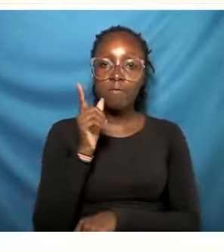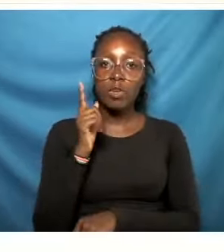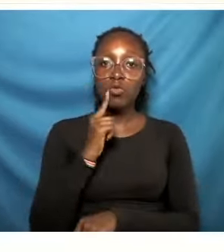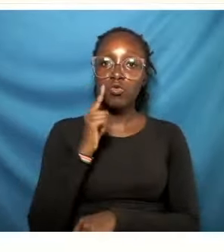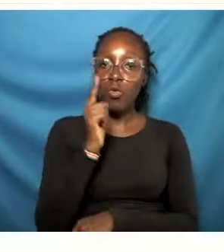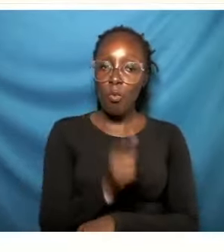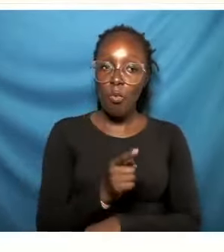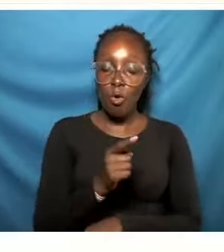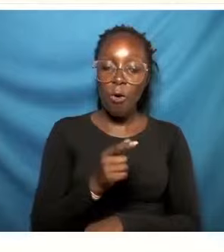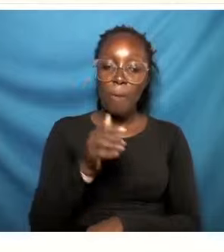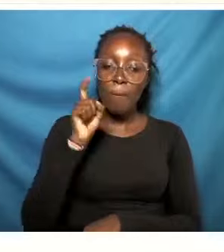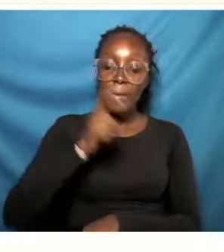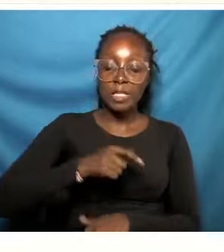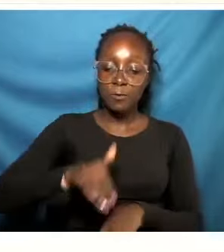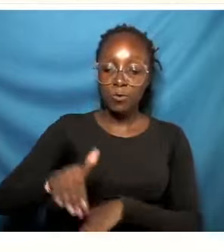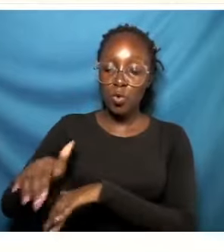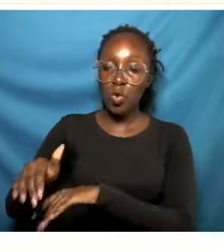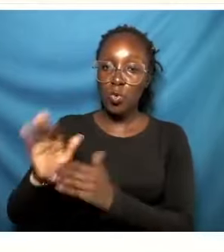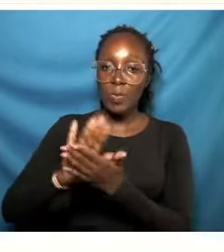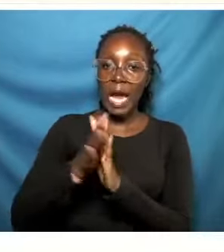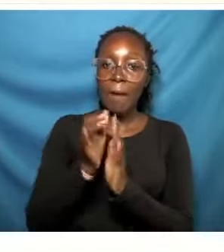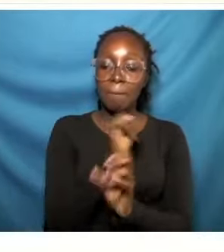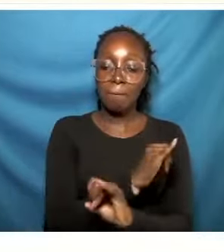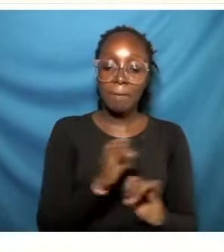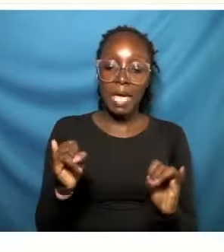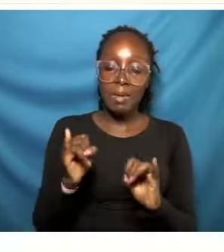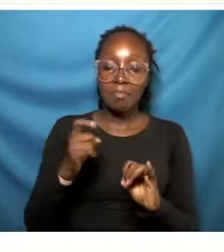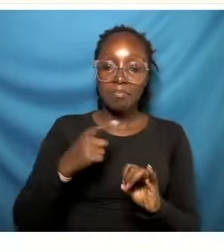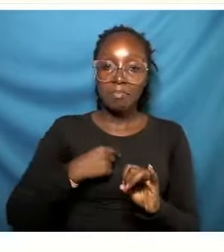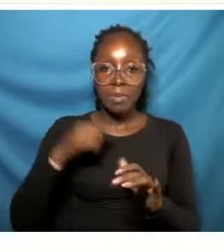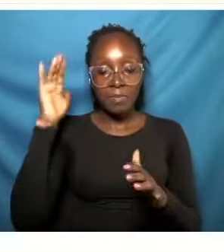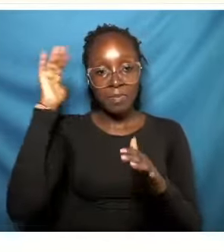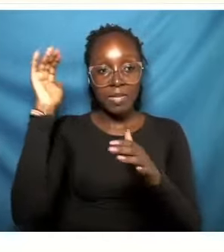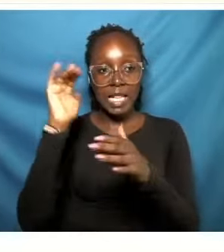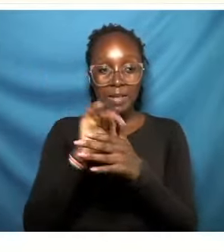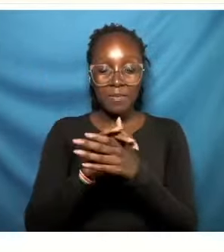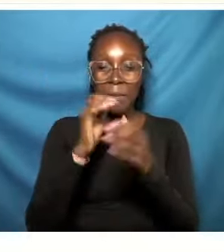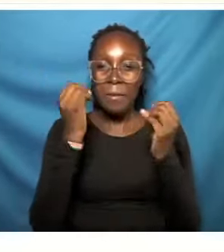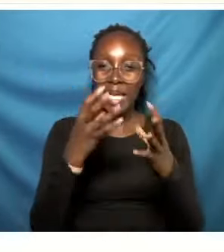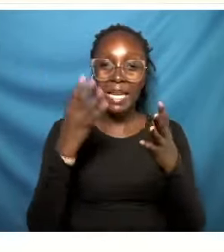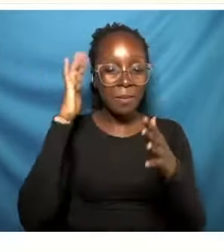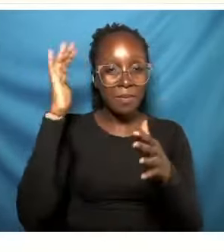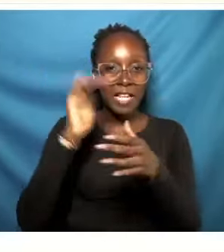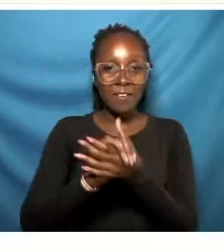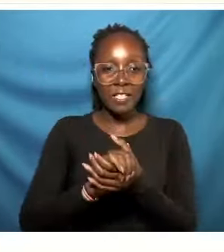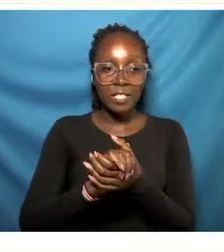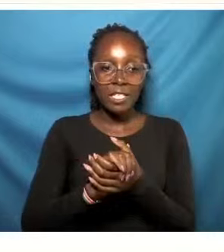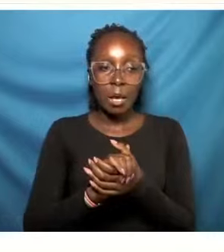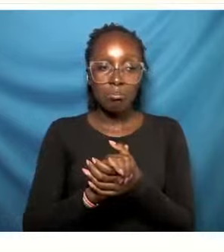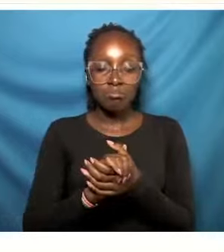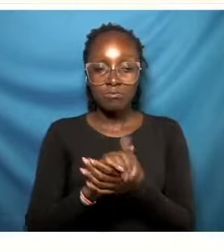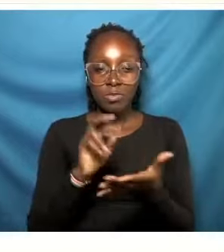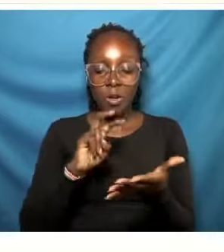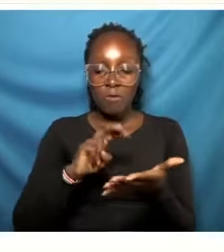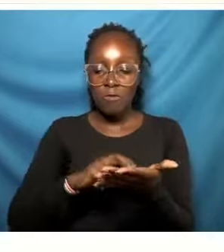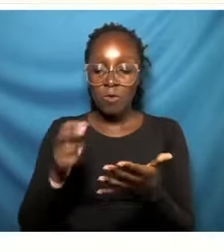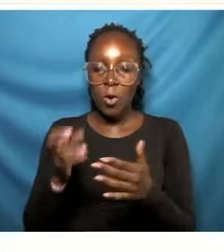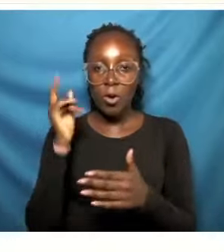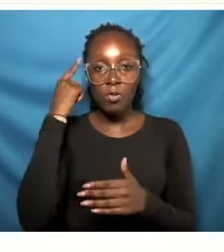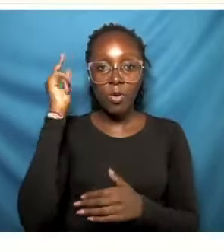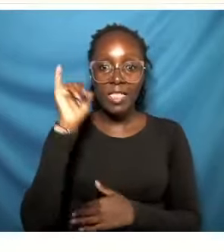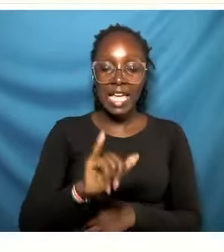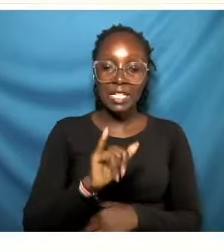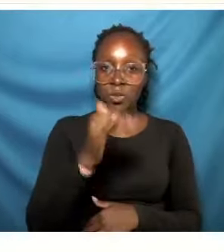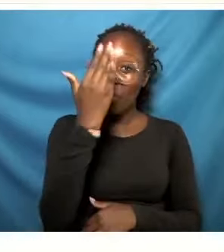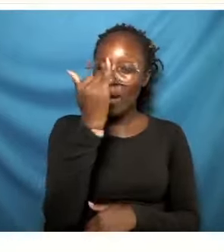cleansed. Friends, I'm afraid that believers fall for these things because we are threatened that if you don't follow them,